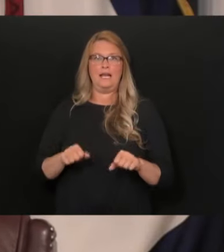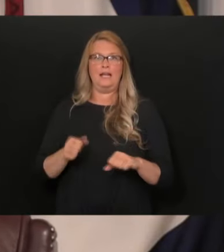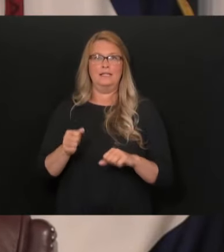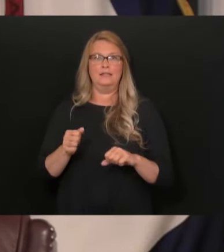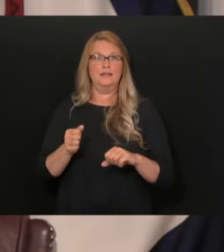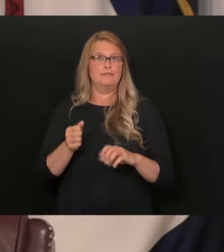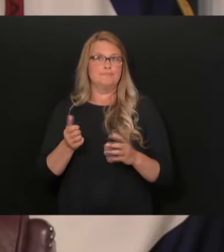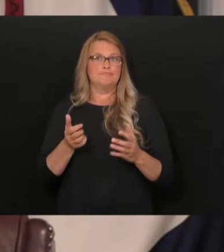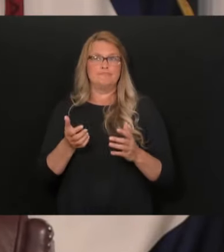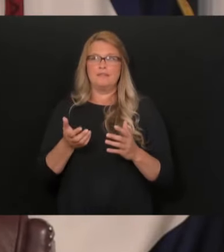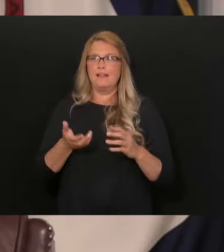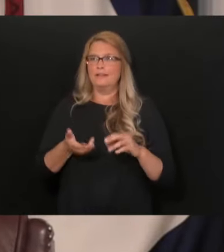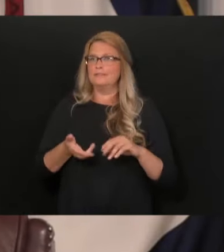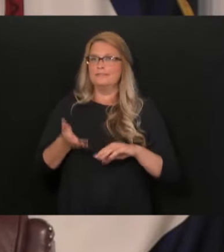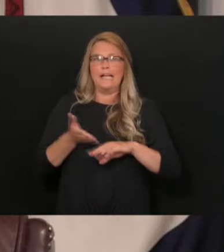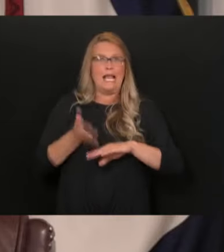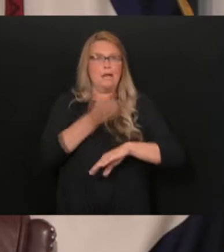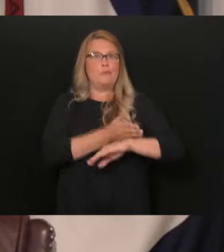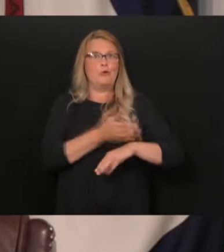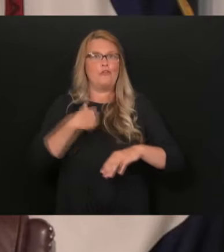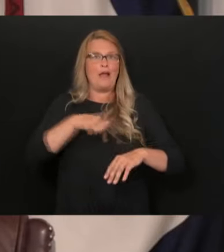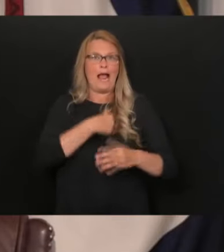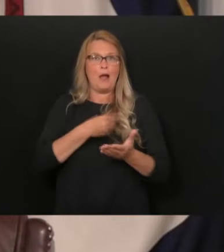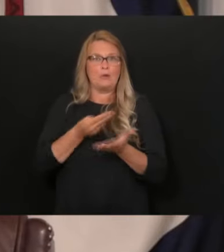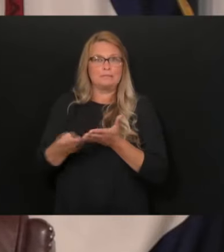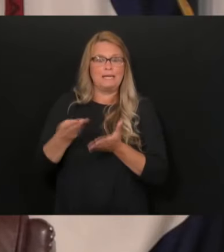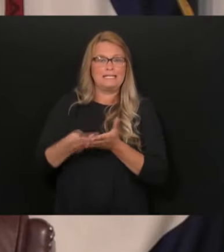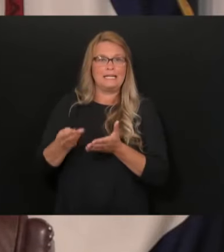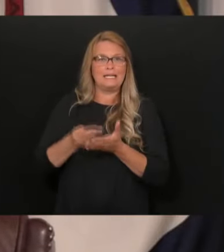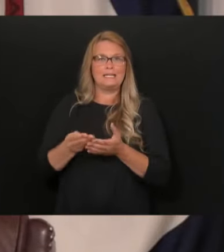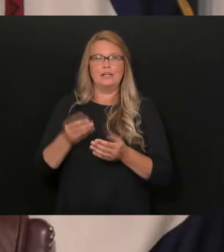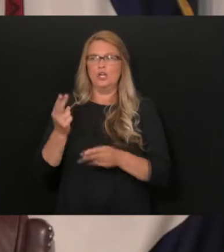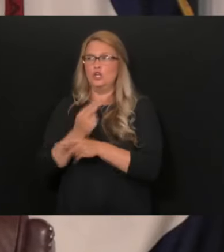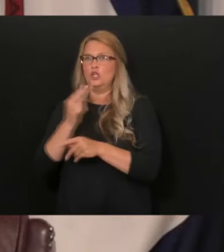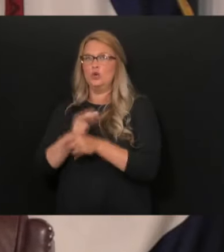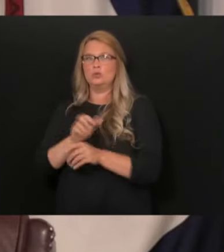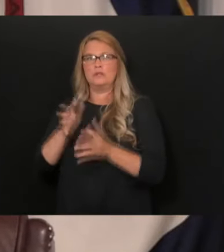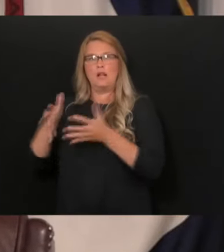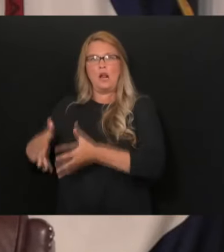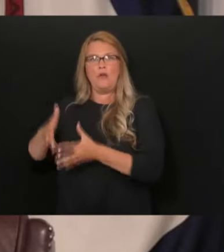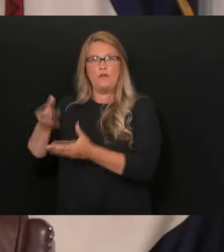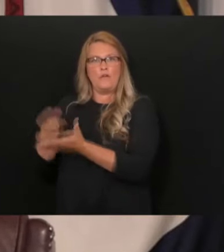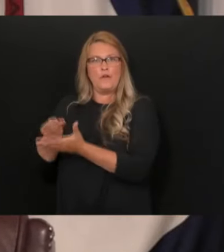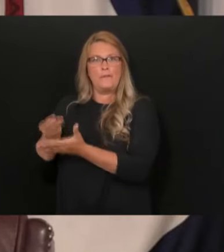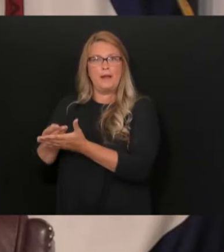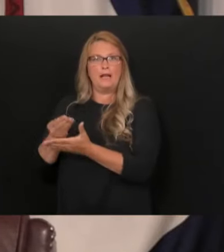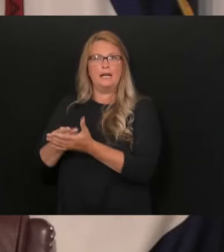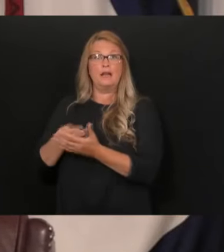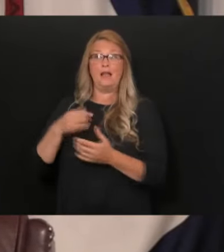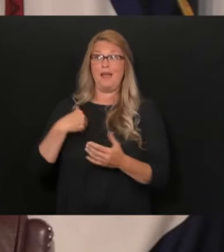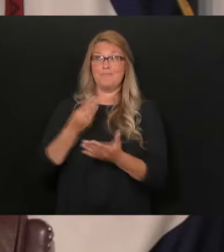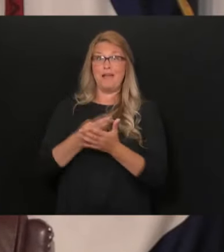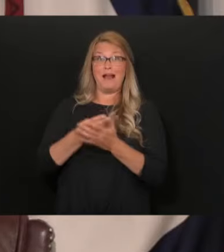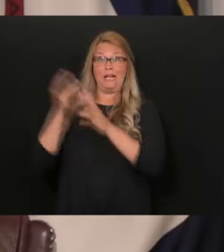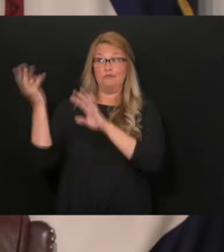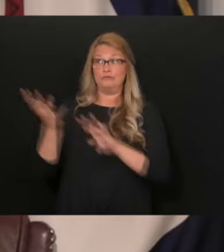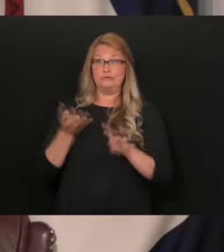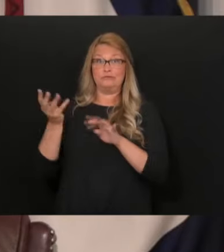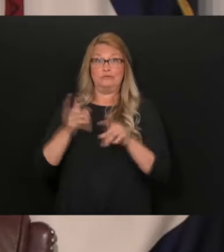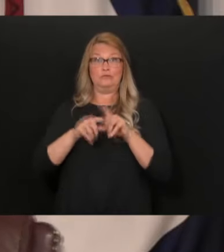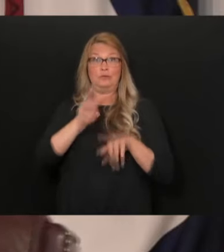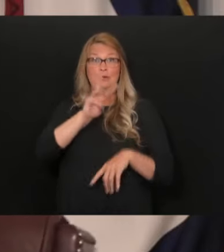at the abilities to use excess dollars that continue to flow into West Virginia. And as far as our